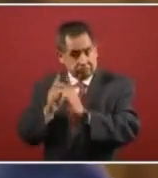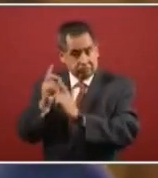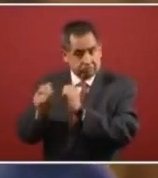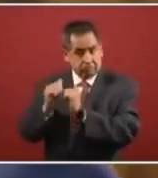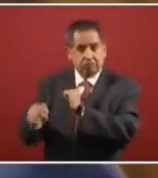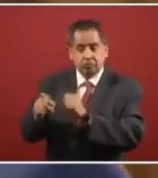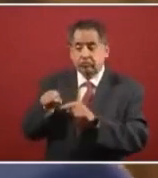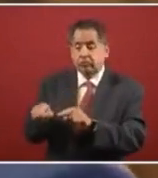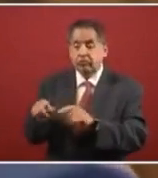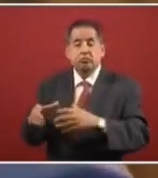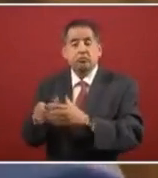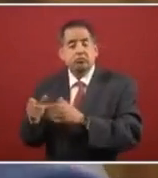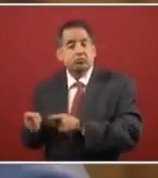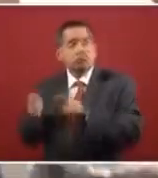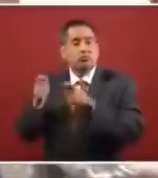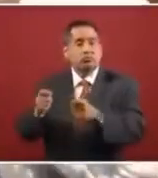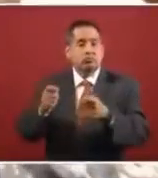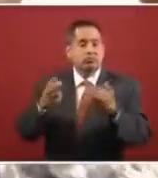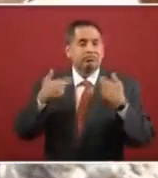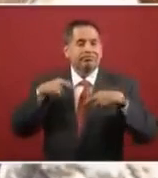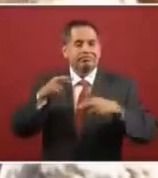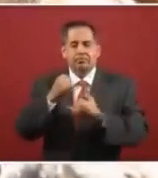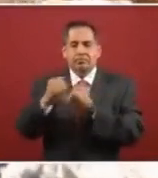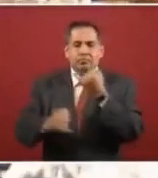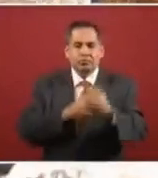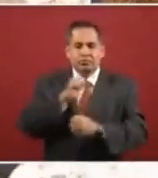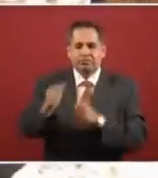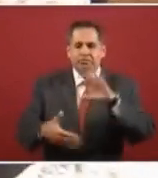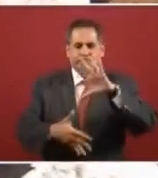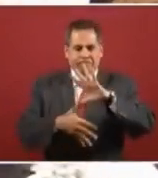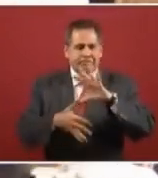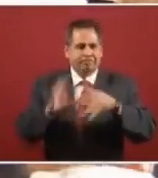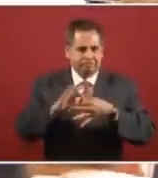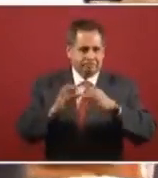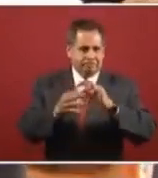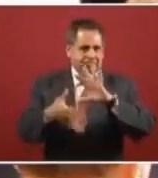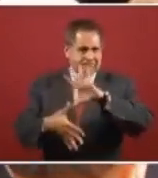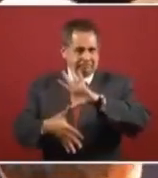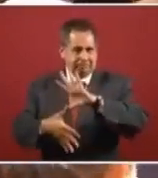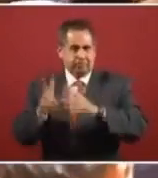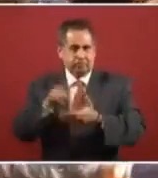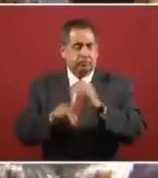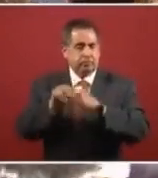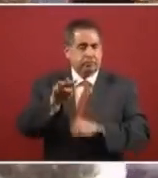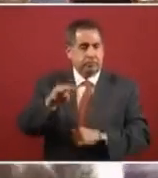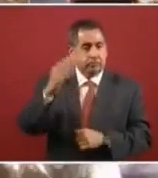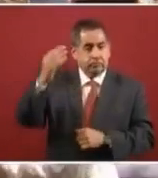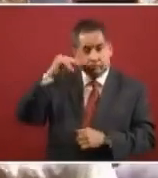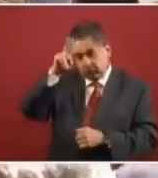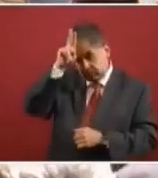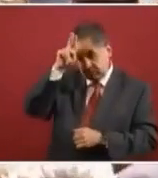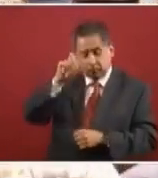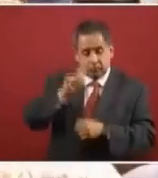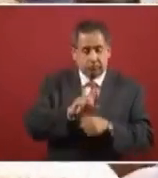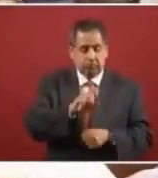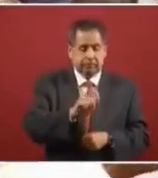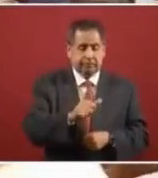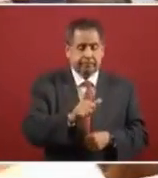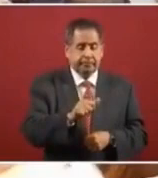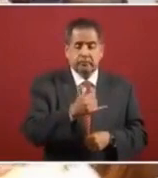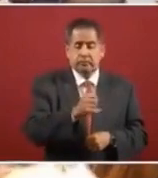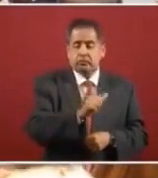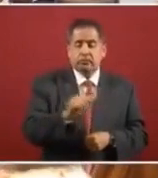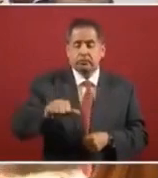and the people that representatives from the parent in the pan-american games in the Diamonds